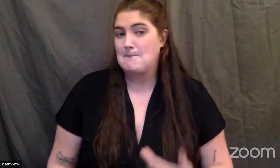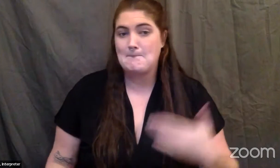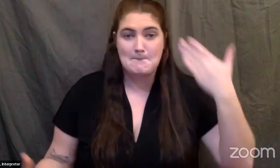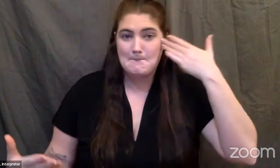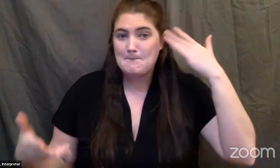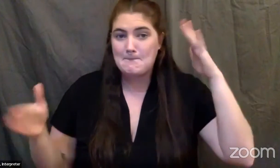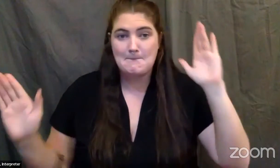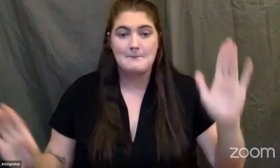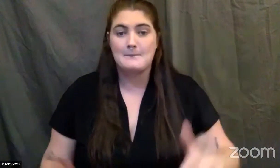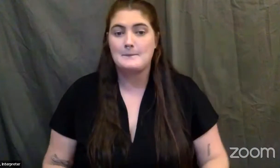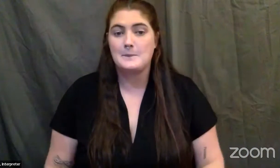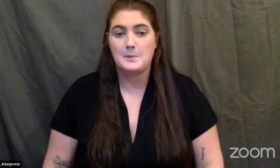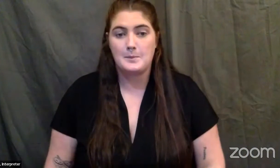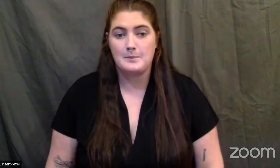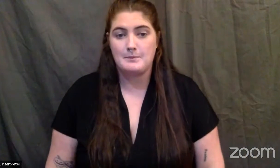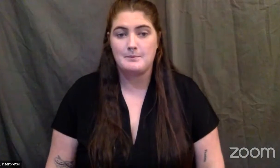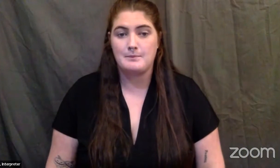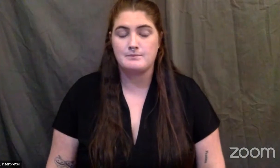know.